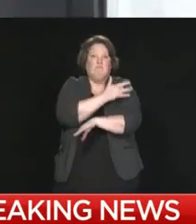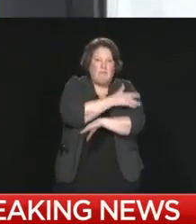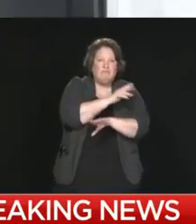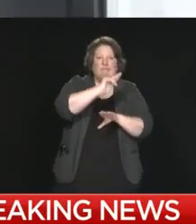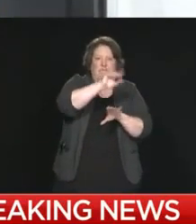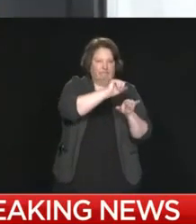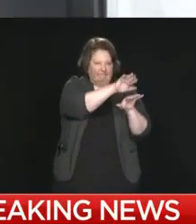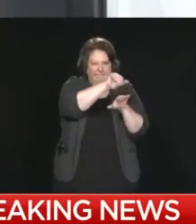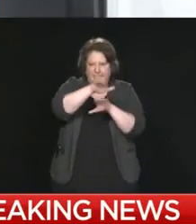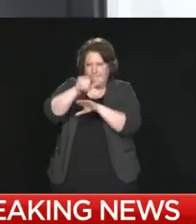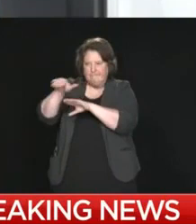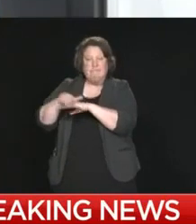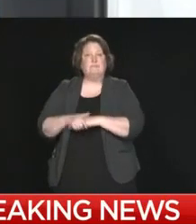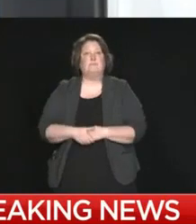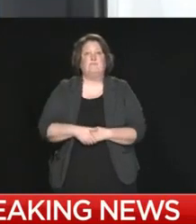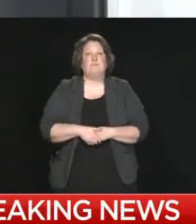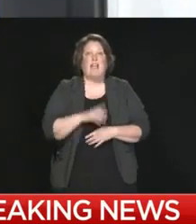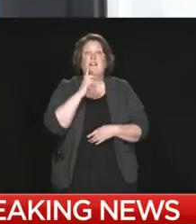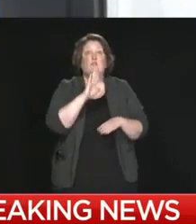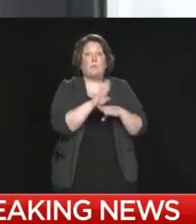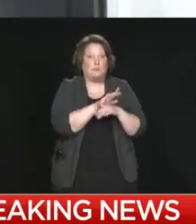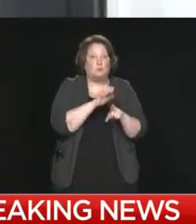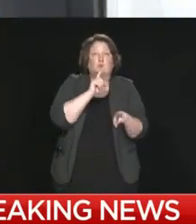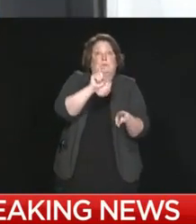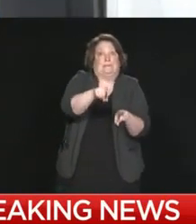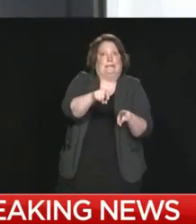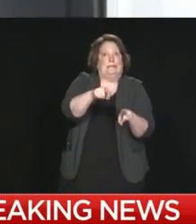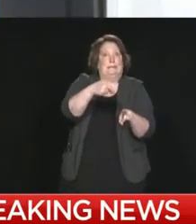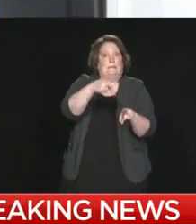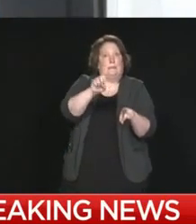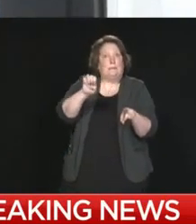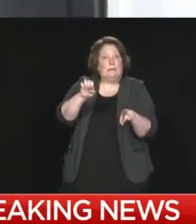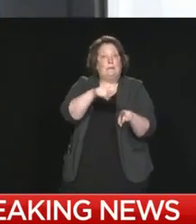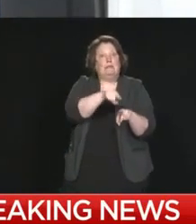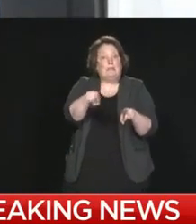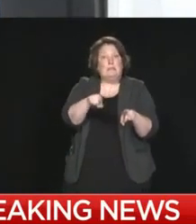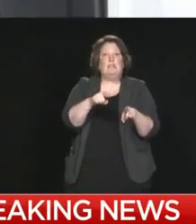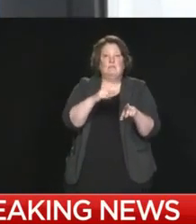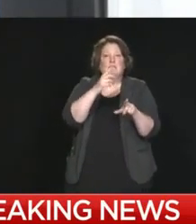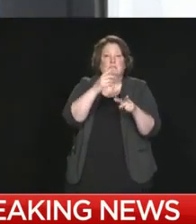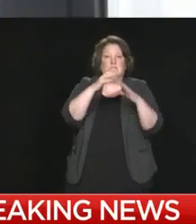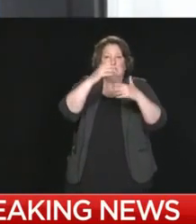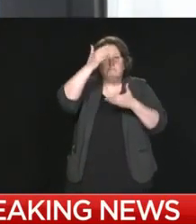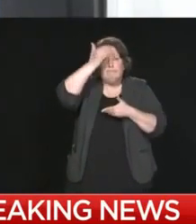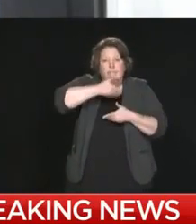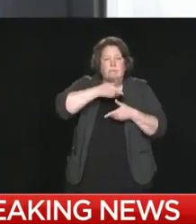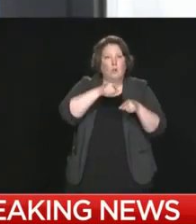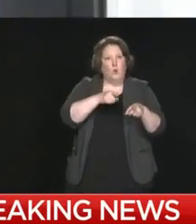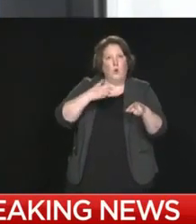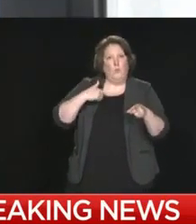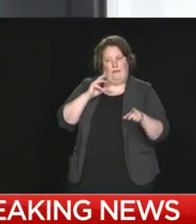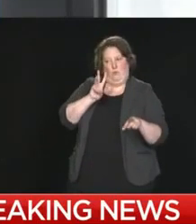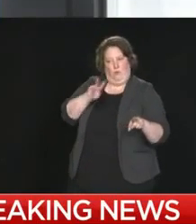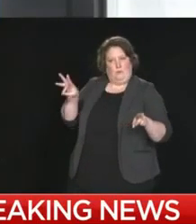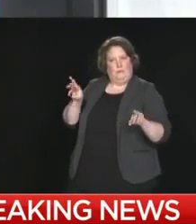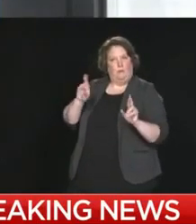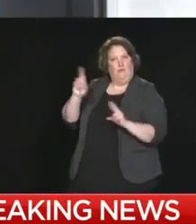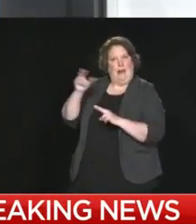to connect businesses looking for PPE with suppliers, today we're launching a PPE Supply Hub